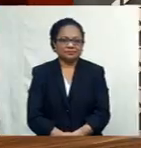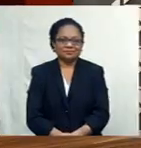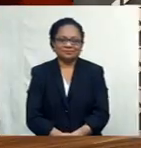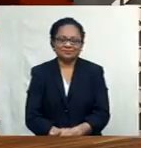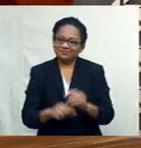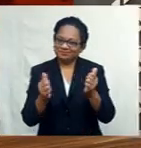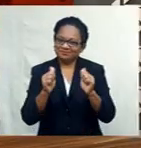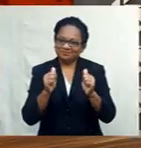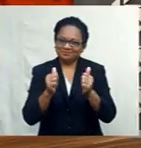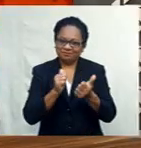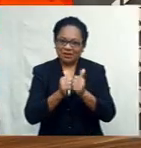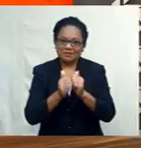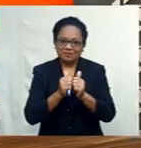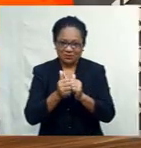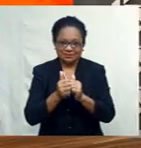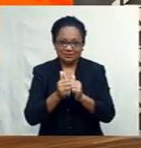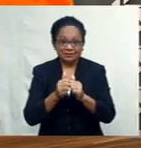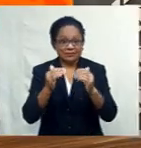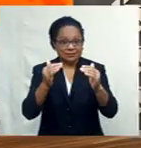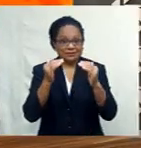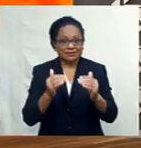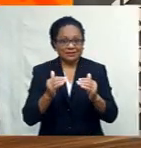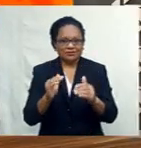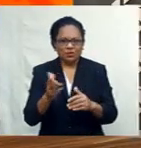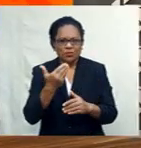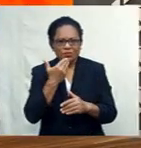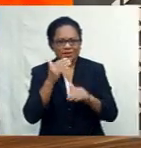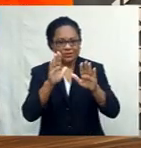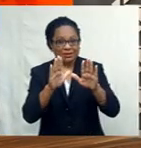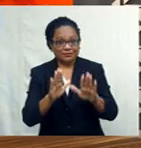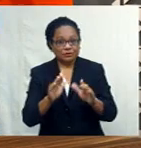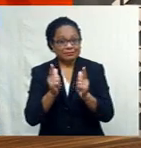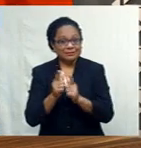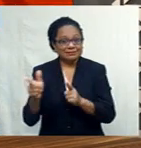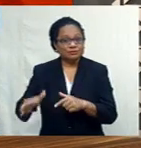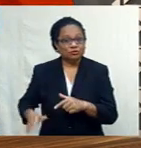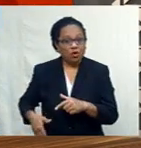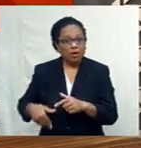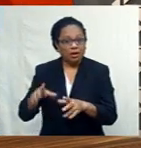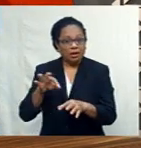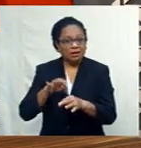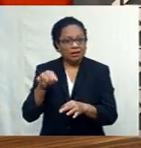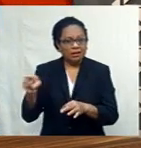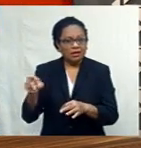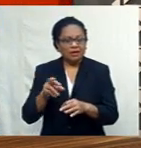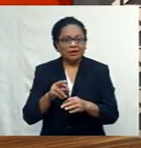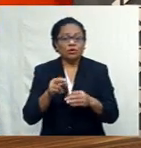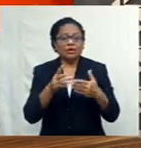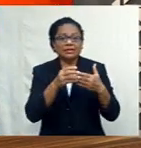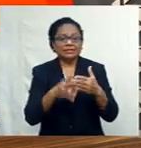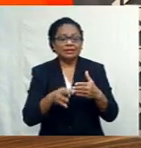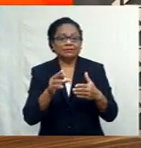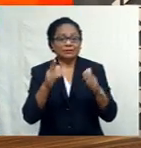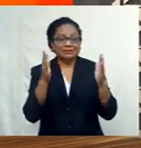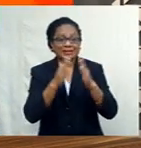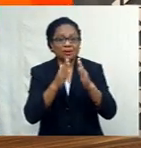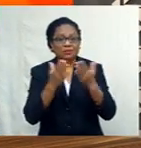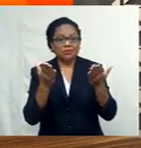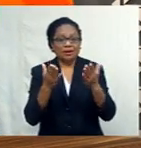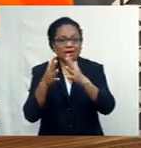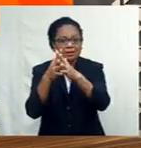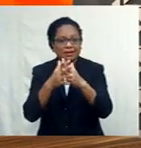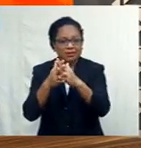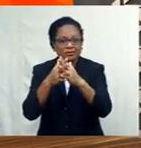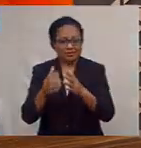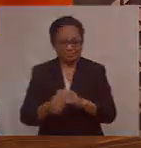That's it from sports tonight, but coming up in Weird and Wonderful, meet the dog that was elected mayor of a little town in the United States. Listen